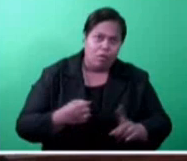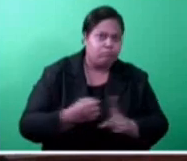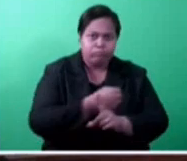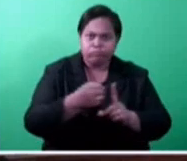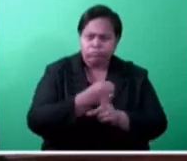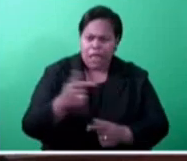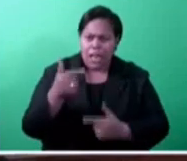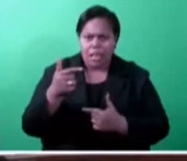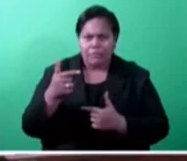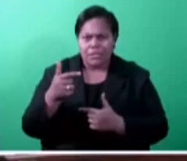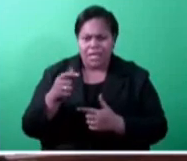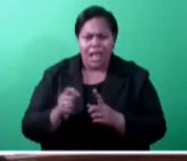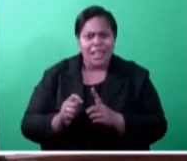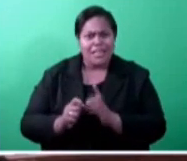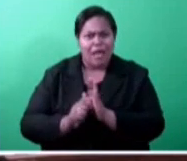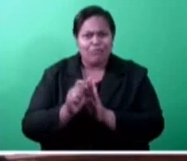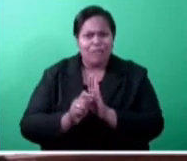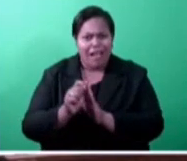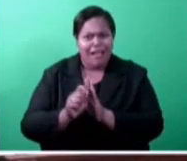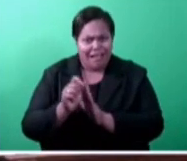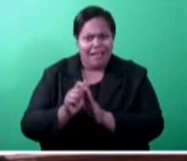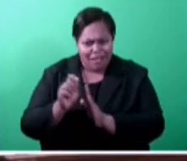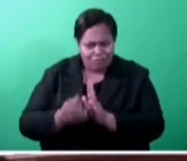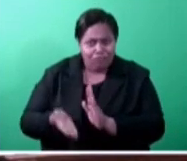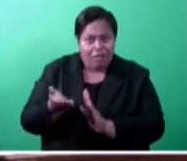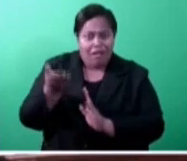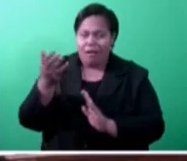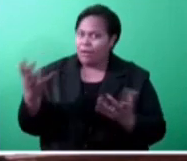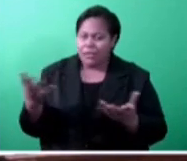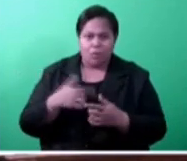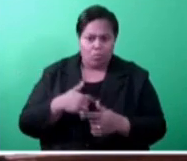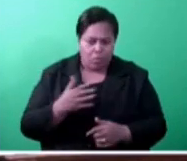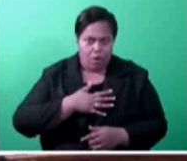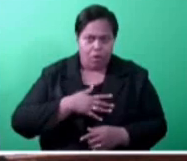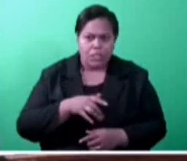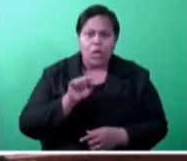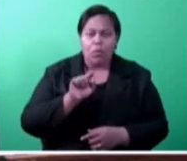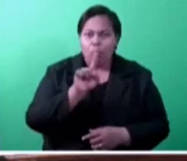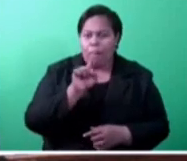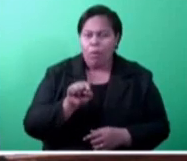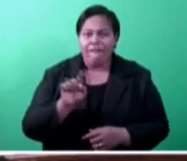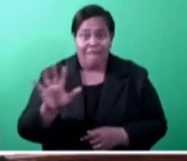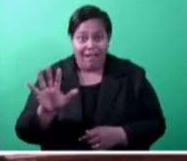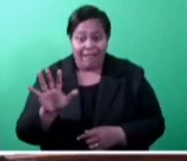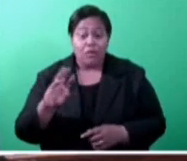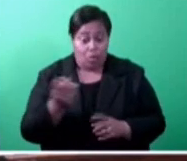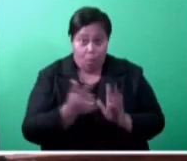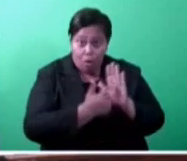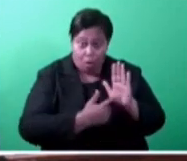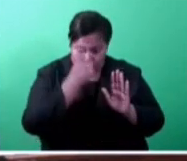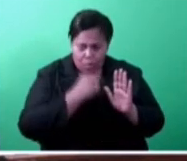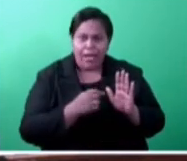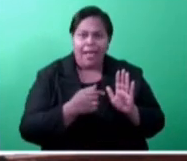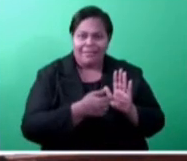to 1.5 degrees Celsius as compared to pre-industrial levels, the implementation of the Kigali Amendment could